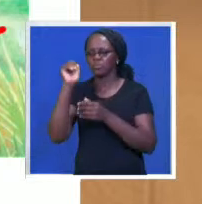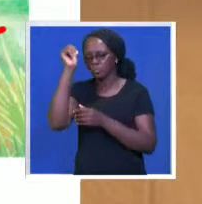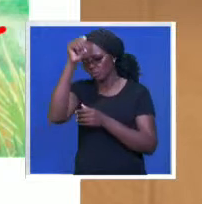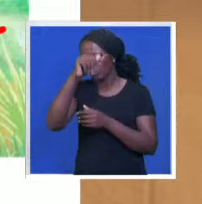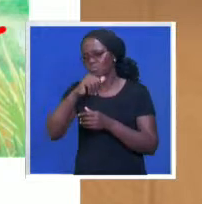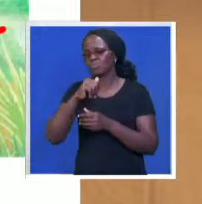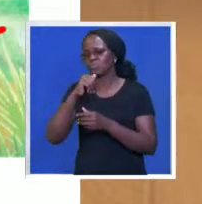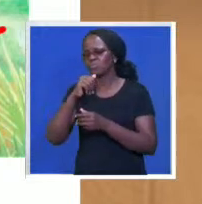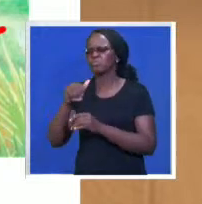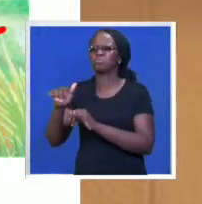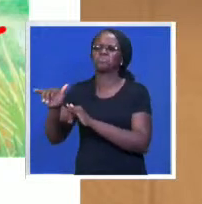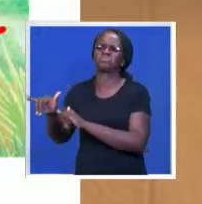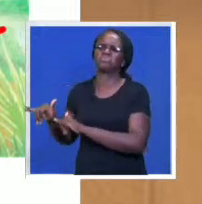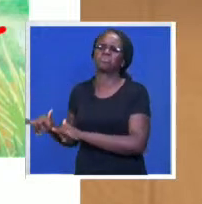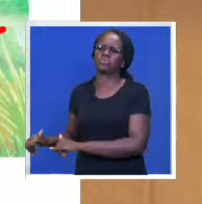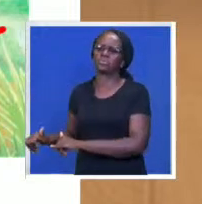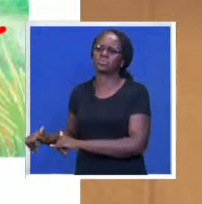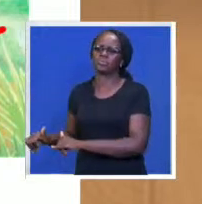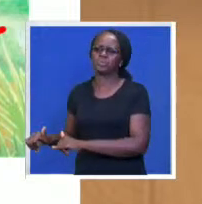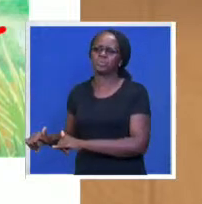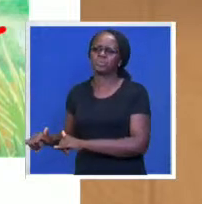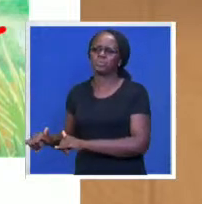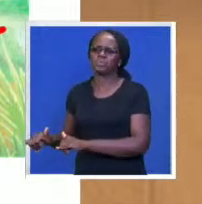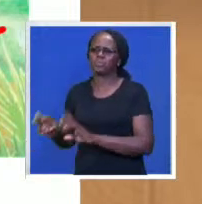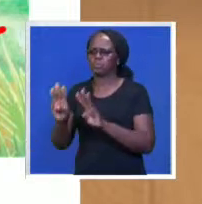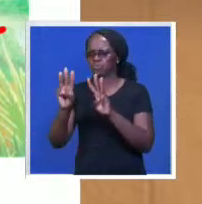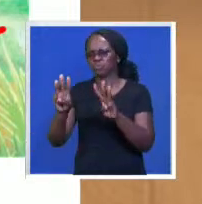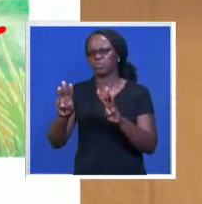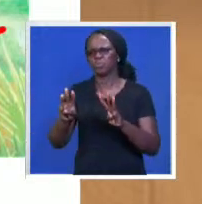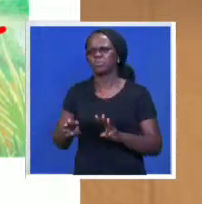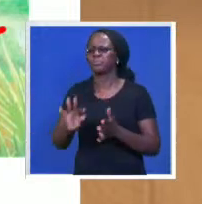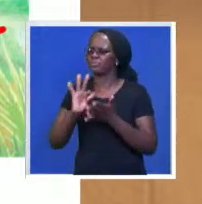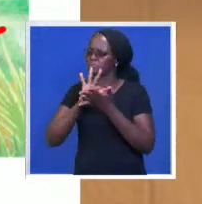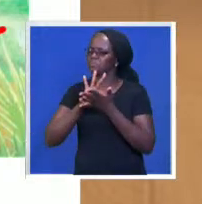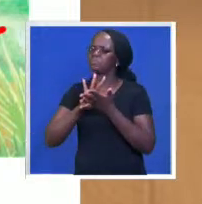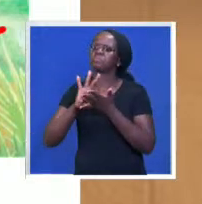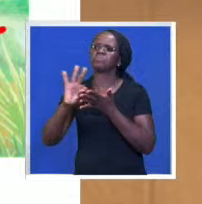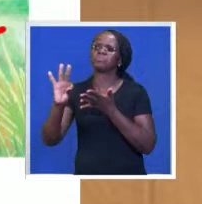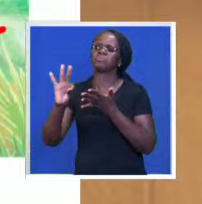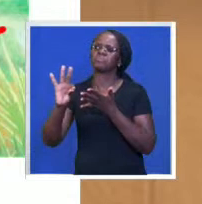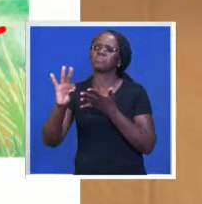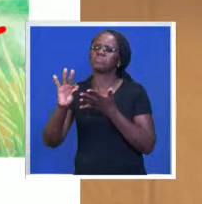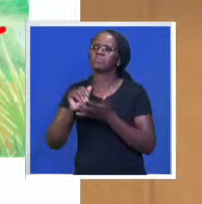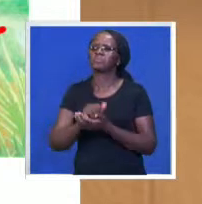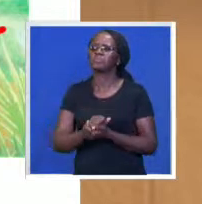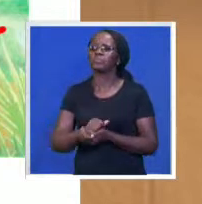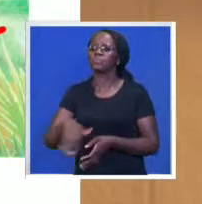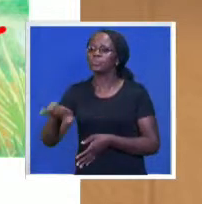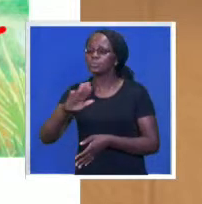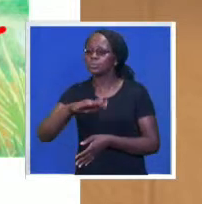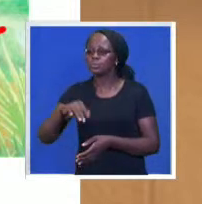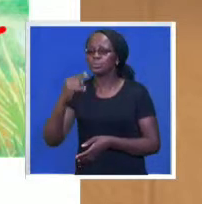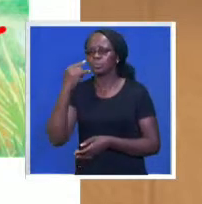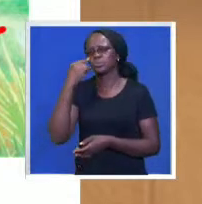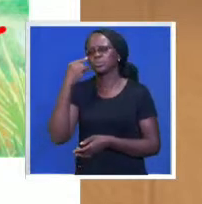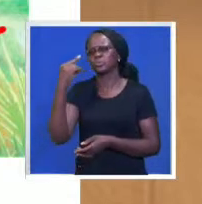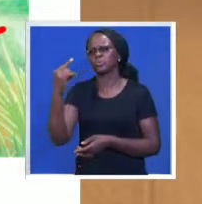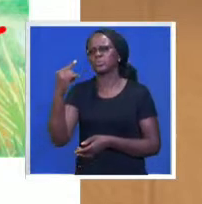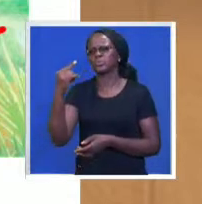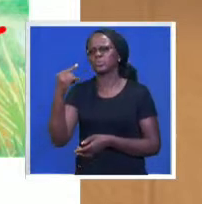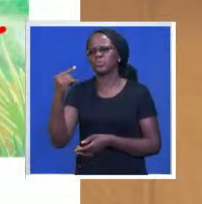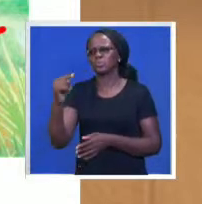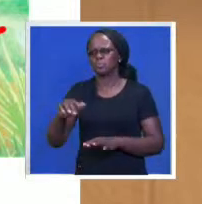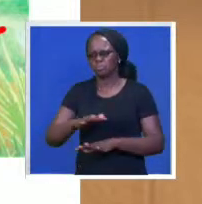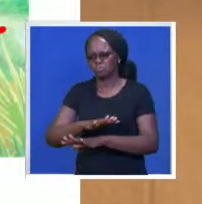the environment which is clean and neat. And you can see how this environment is. There are